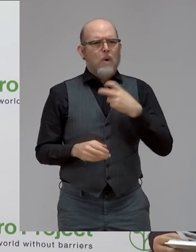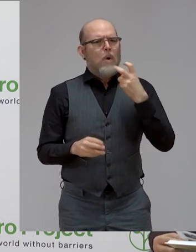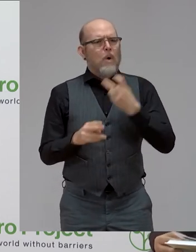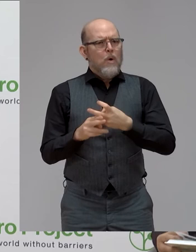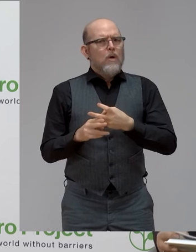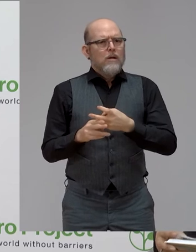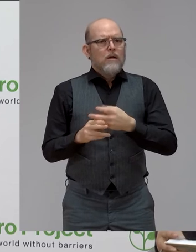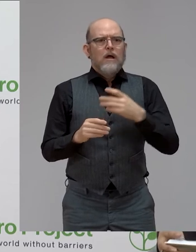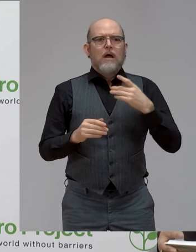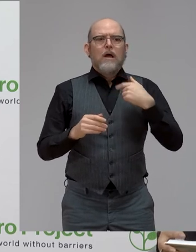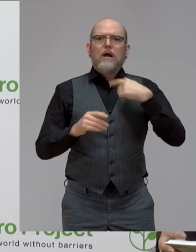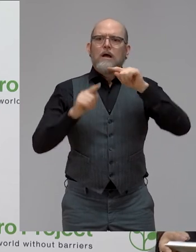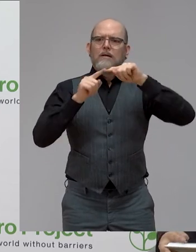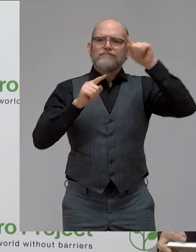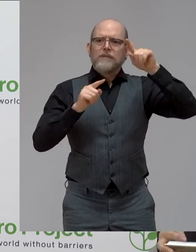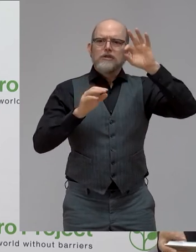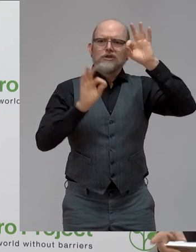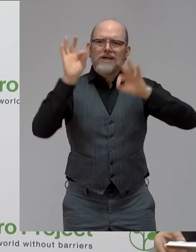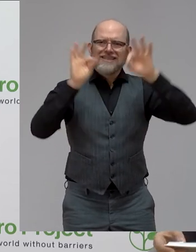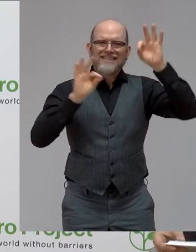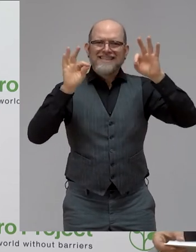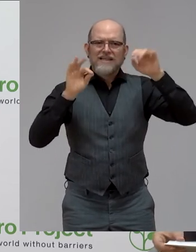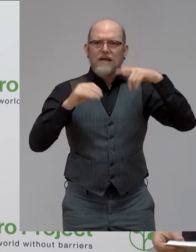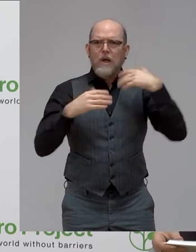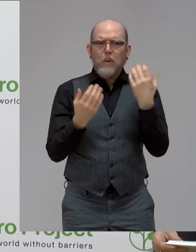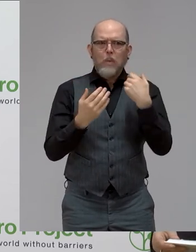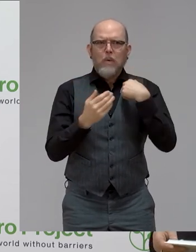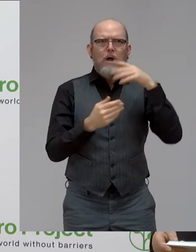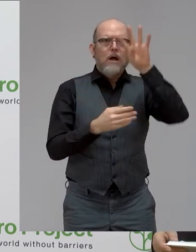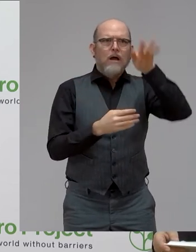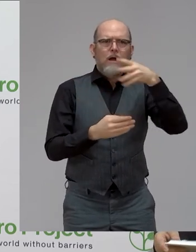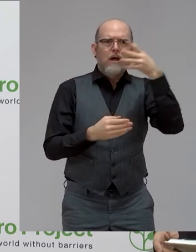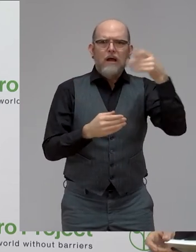diagrams, enumerations, and indentations.